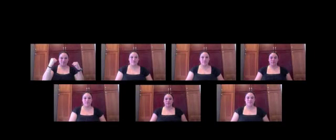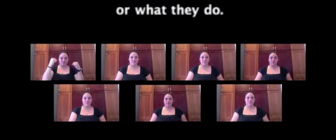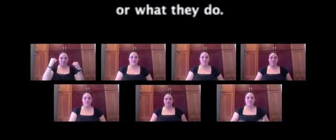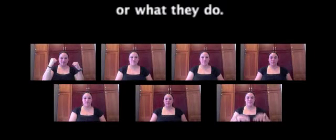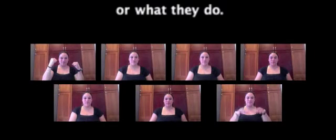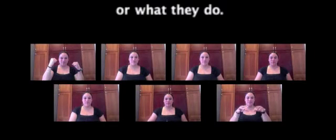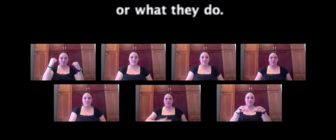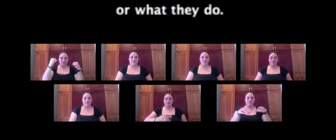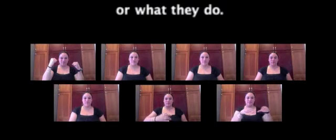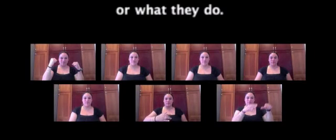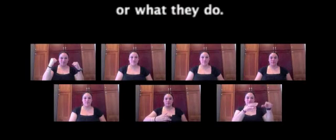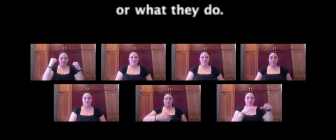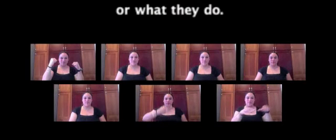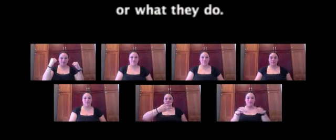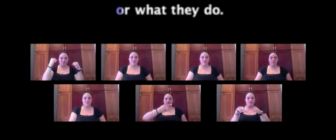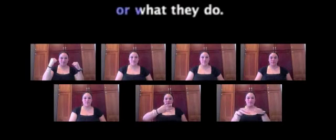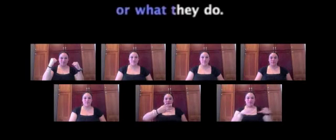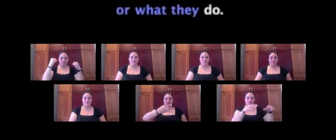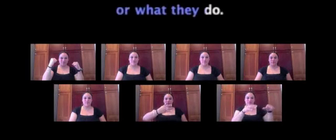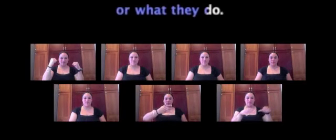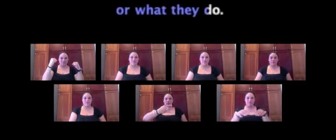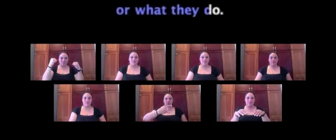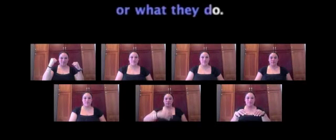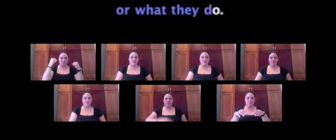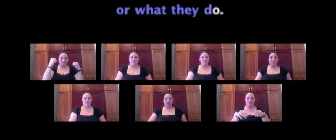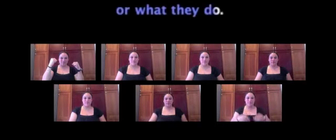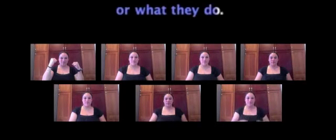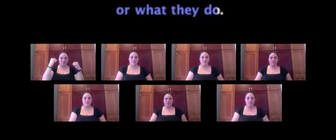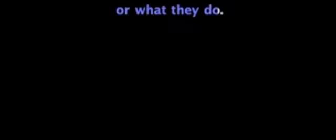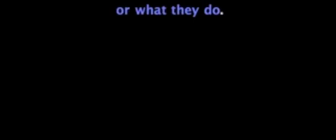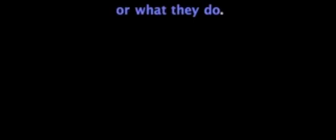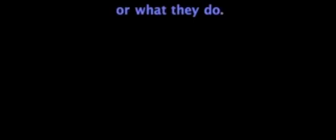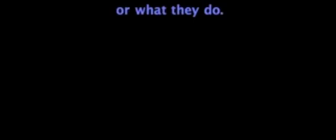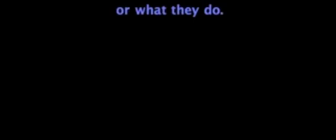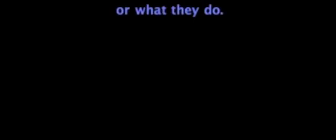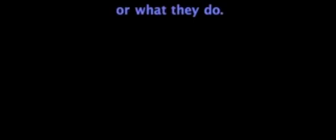do. Target what you know on what they feel or what they do.